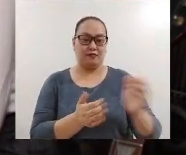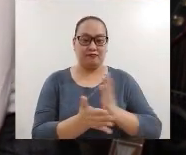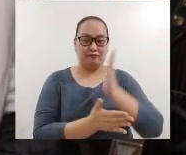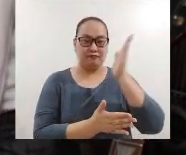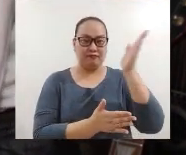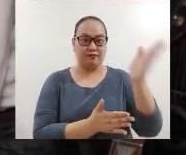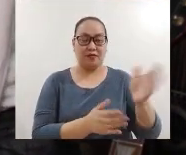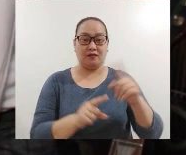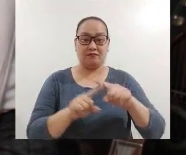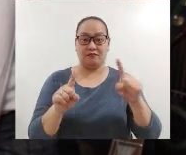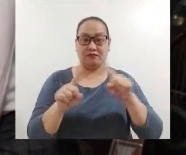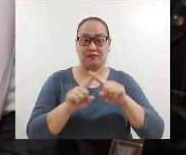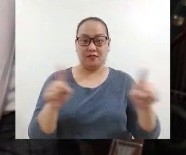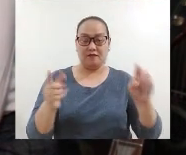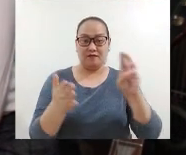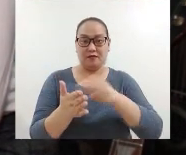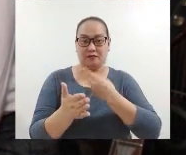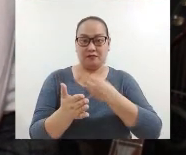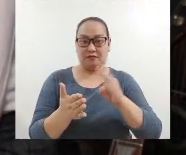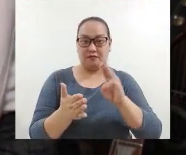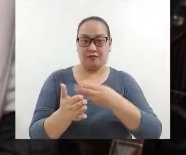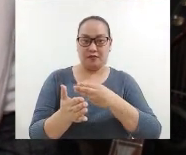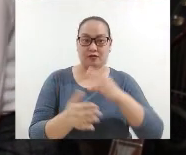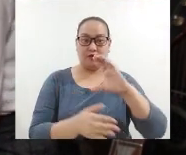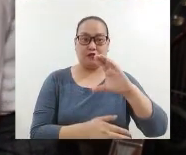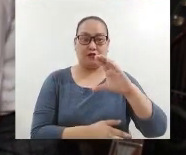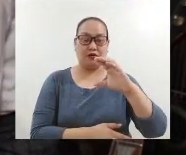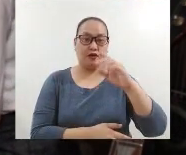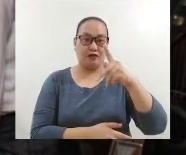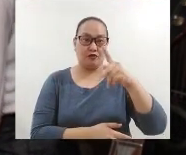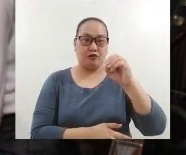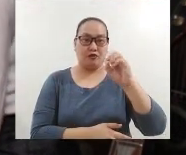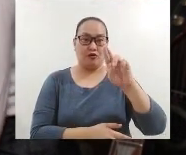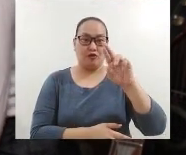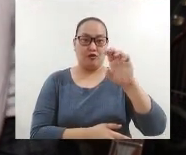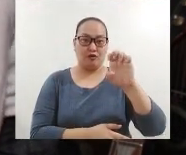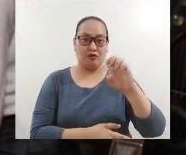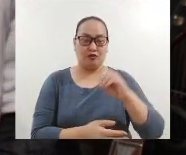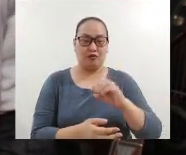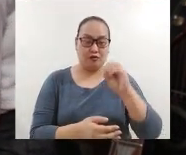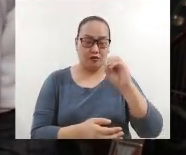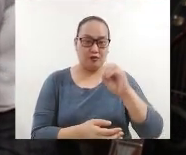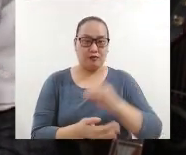iba ang kanyang melodiya sa koro. Kaya't pasensya ka na